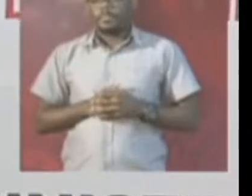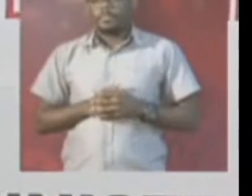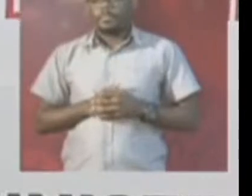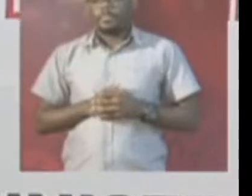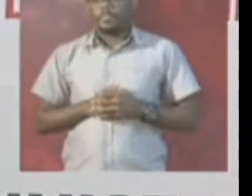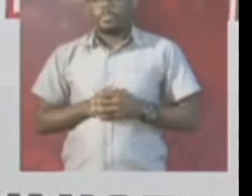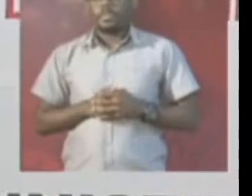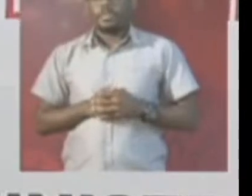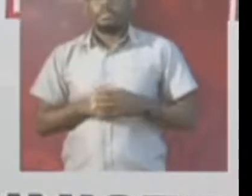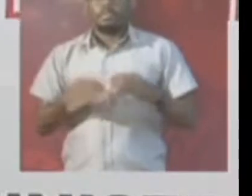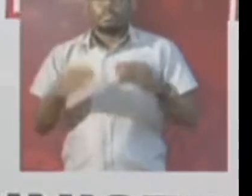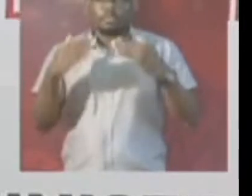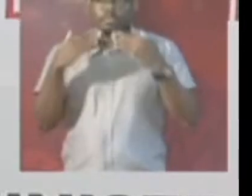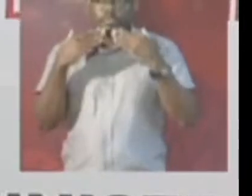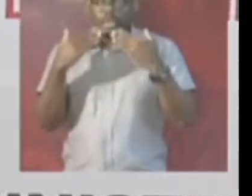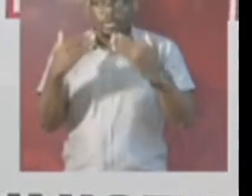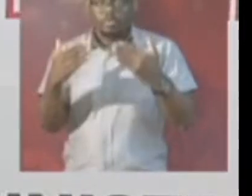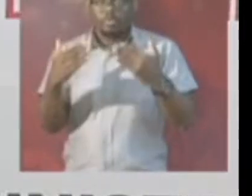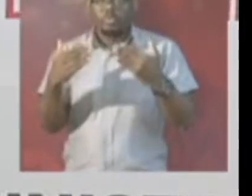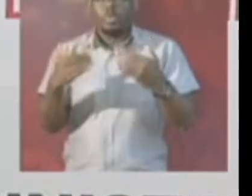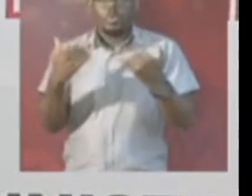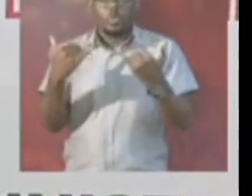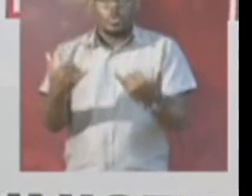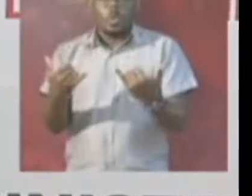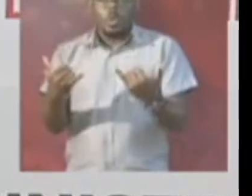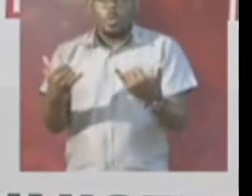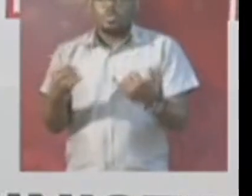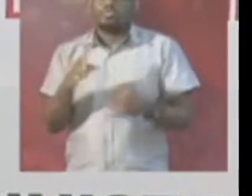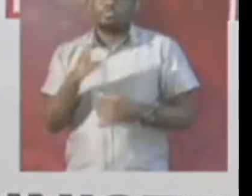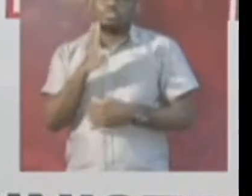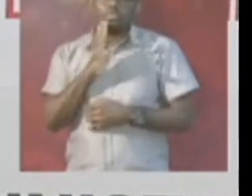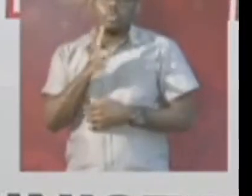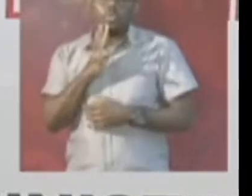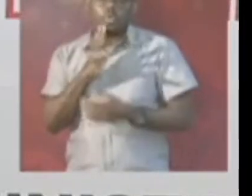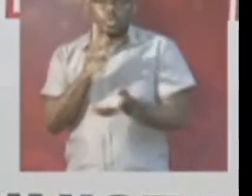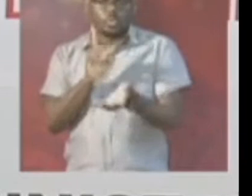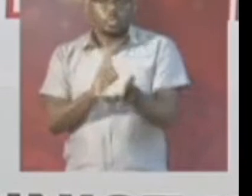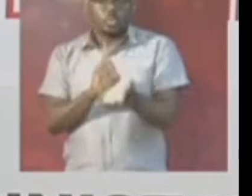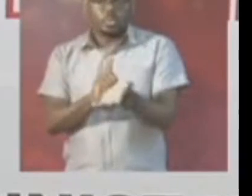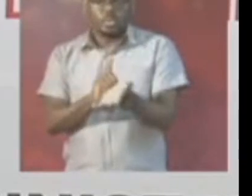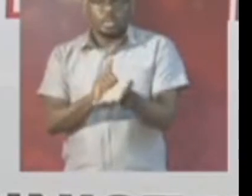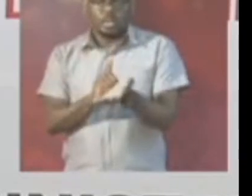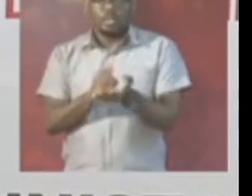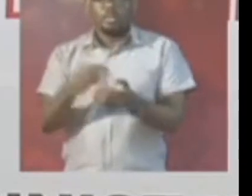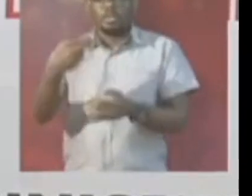Thank you very much, CMO. We now go to Dr. Hines.